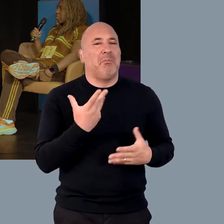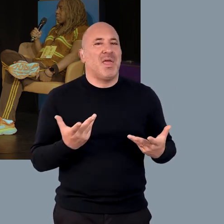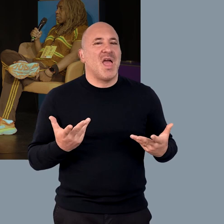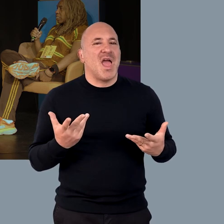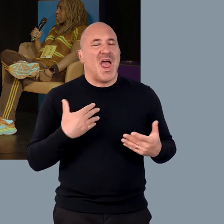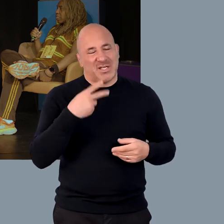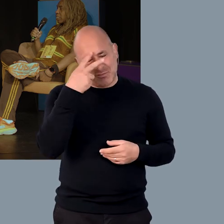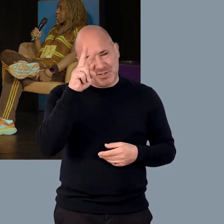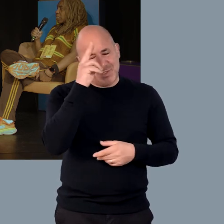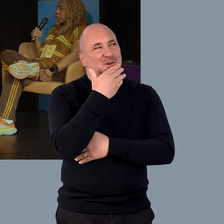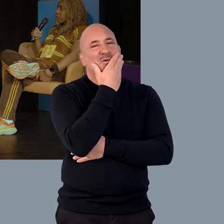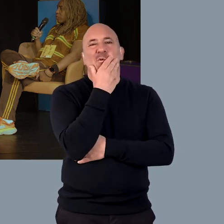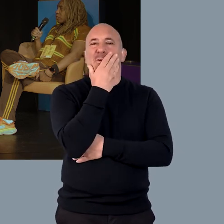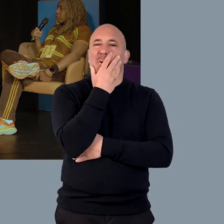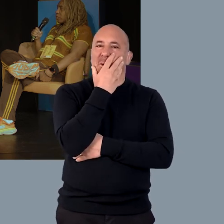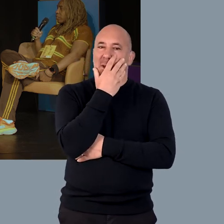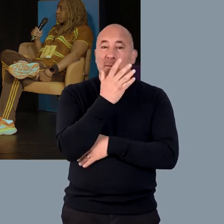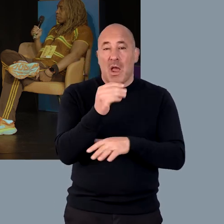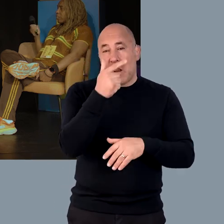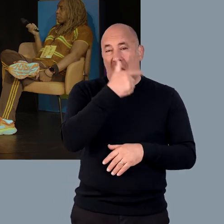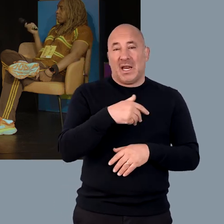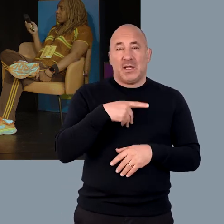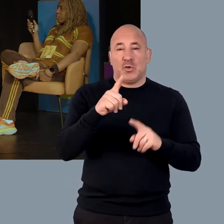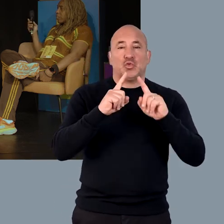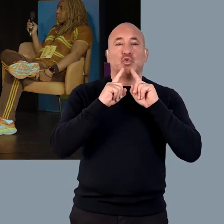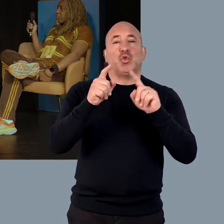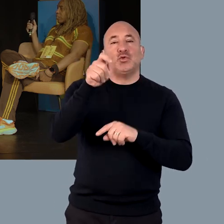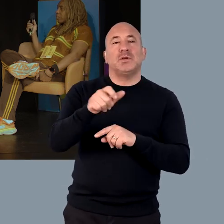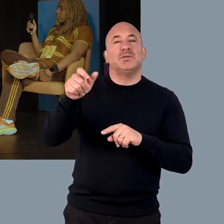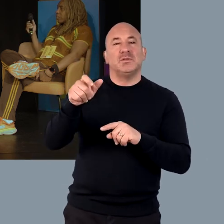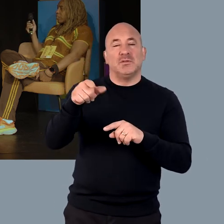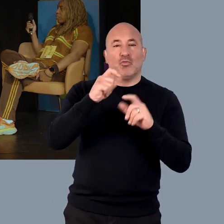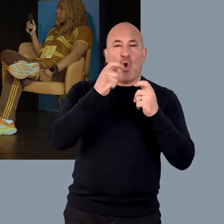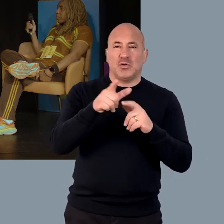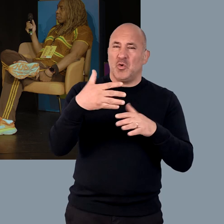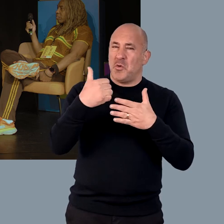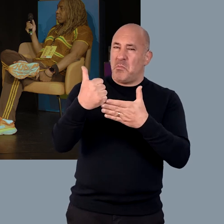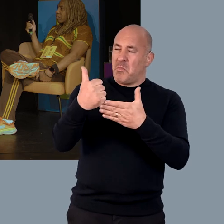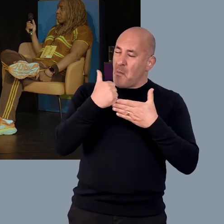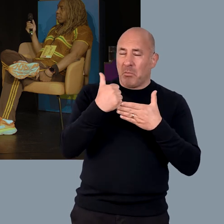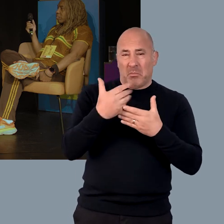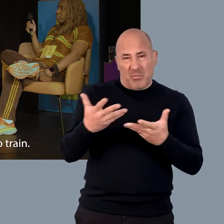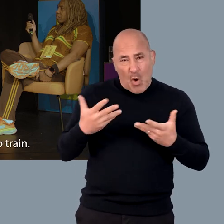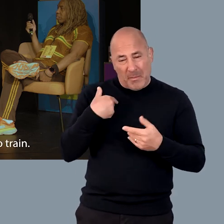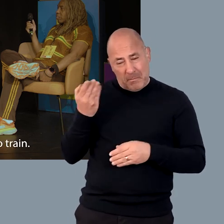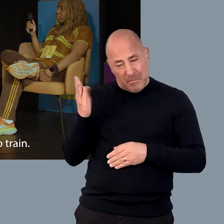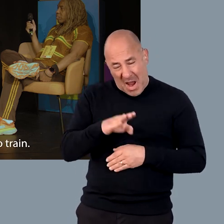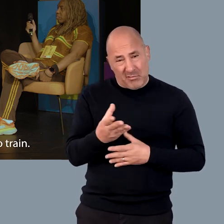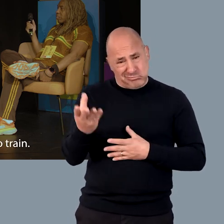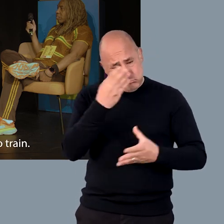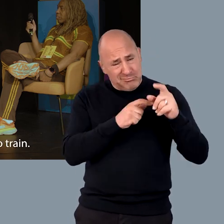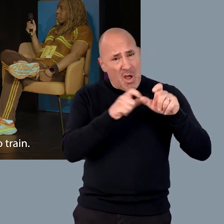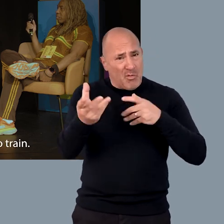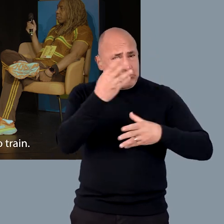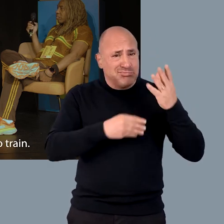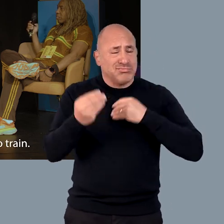Right need to rethink that but then was very lucky that the tutors that I had at college Um supported me to